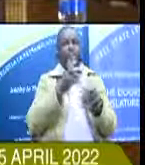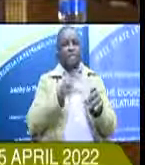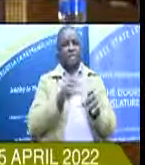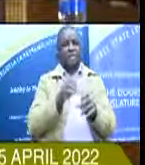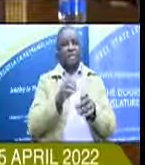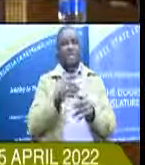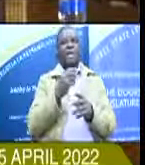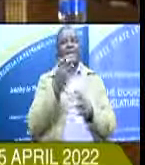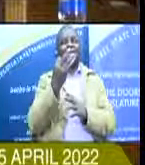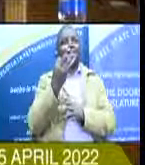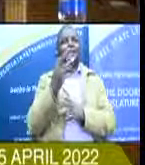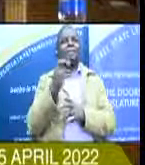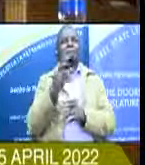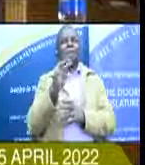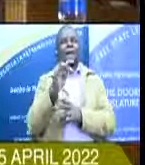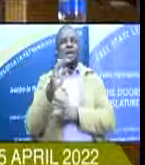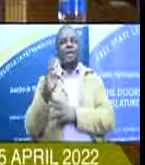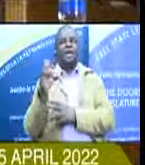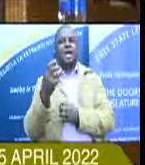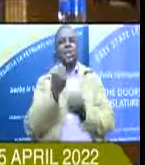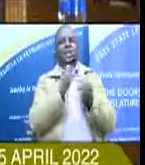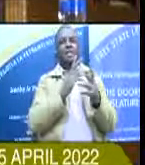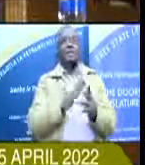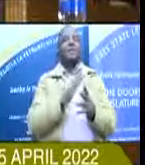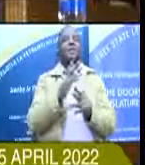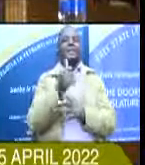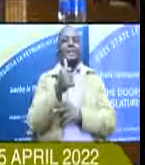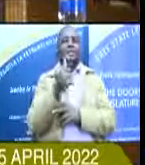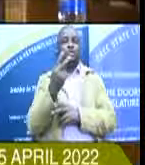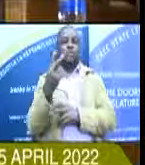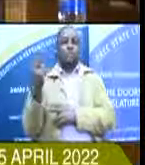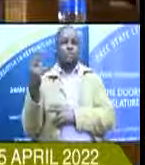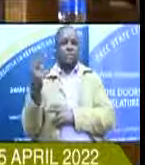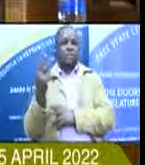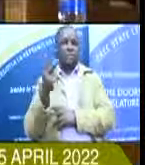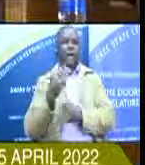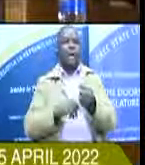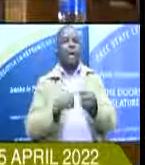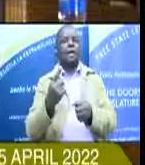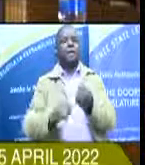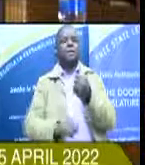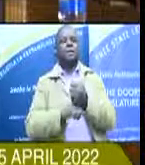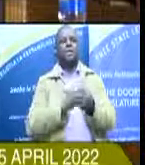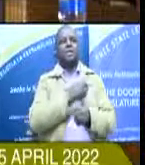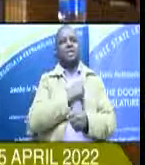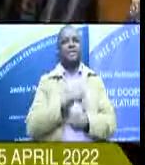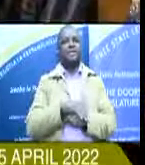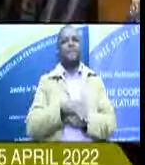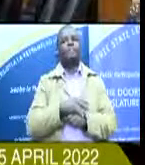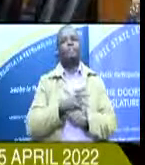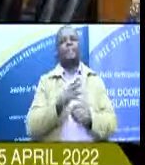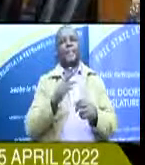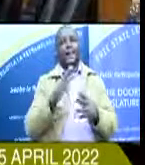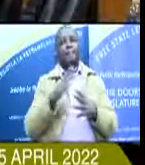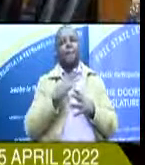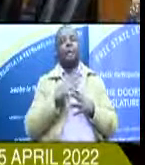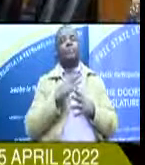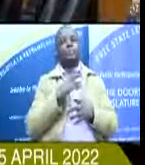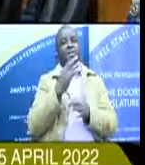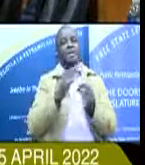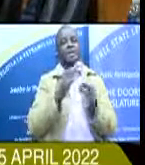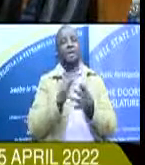assistants, 3 biomedical engineers, and 622 other support staff. We are proud to indicate that